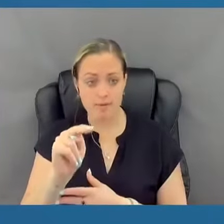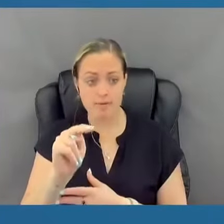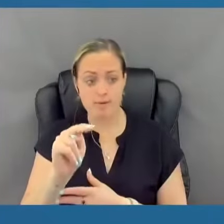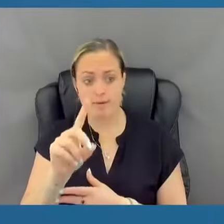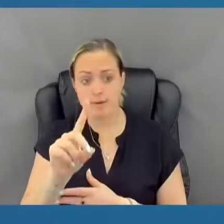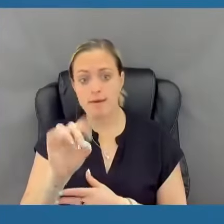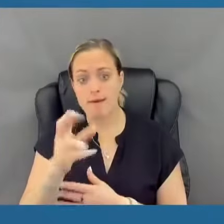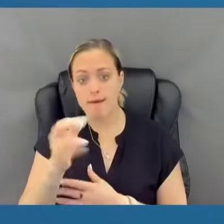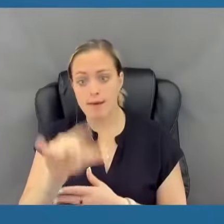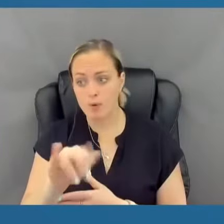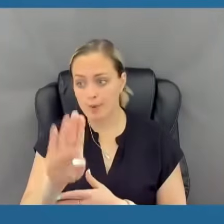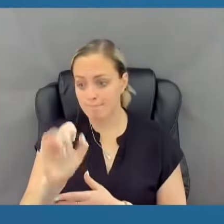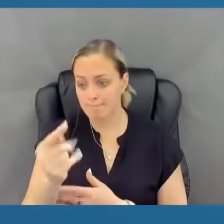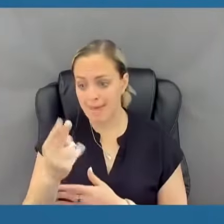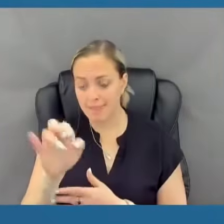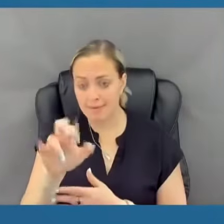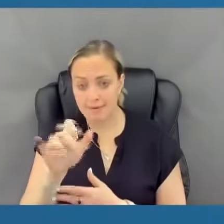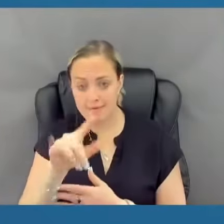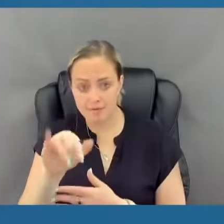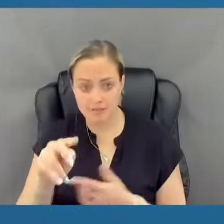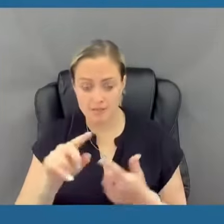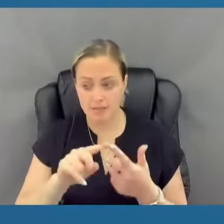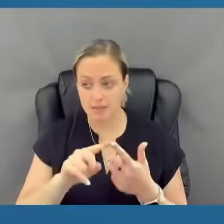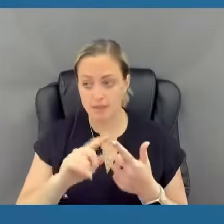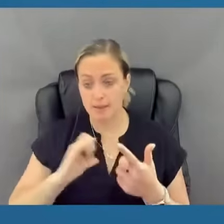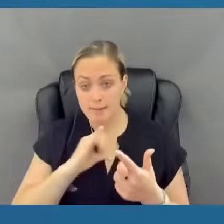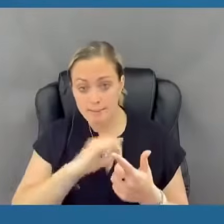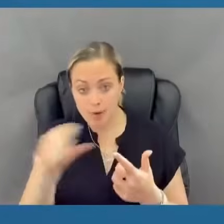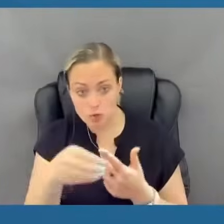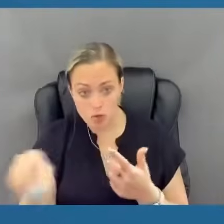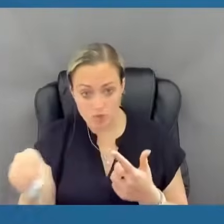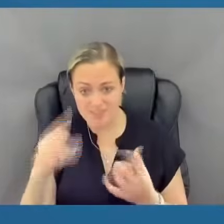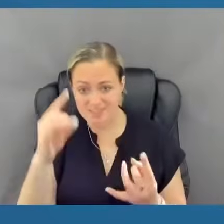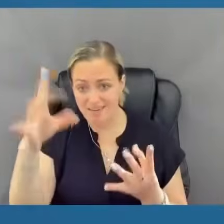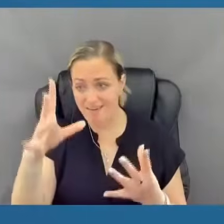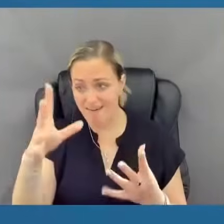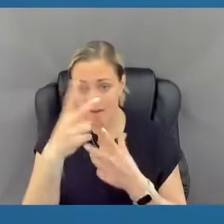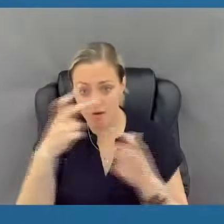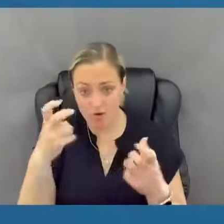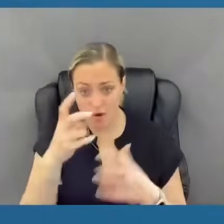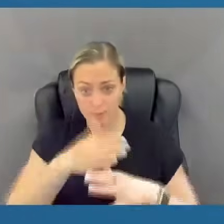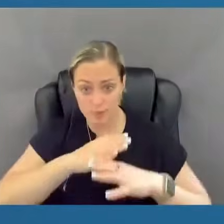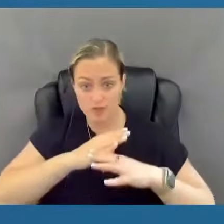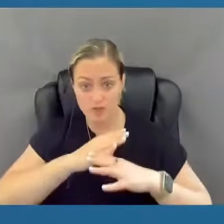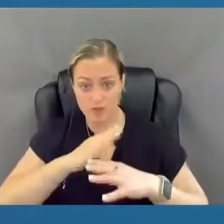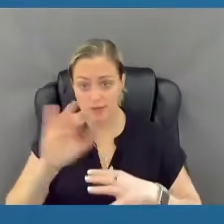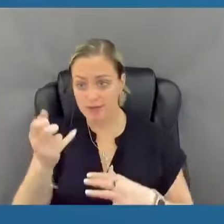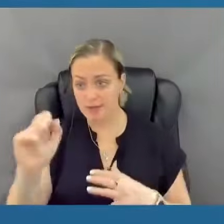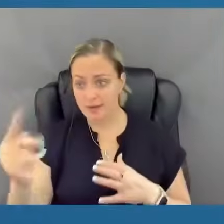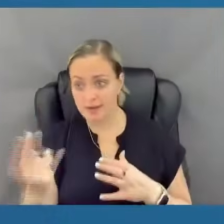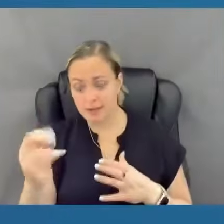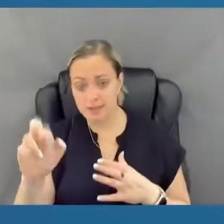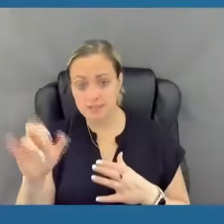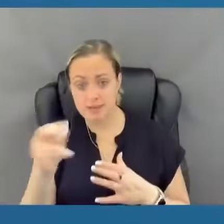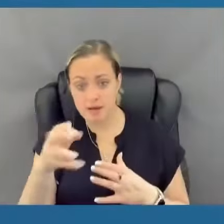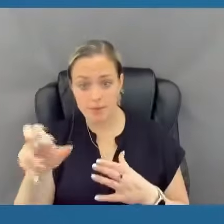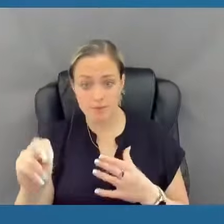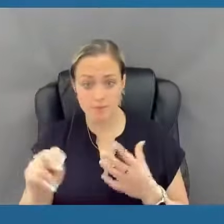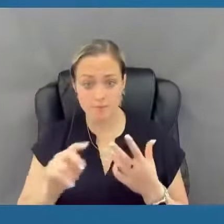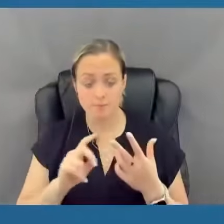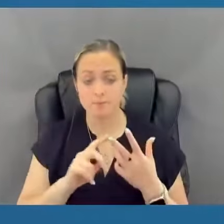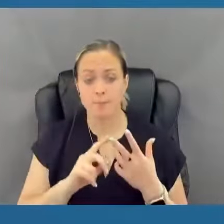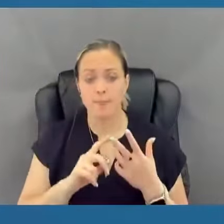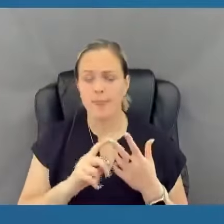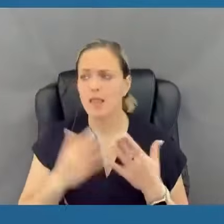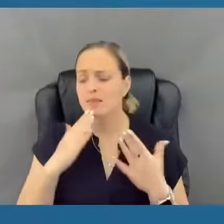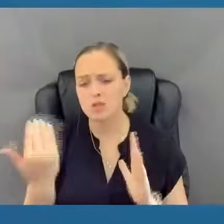Davidson, the Director of the Mayor's Office of Hate Crime Prevention, Vijay Ramjanan. I want to give another big thank you again to